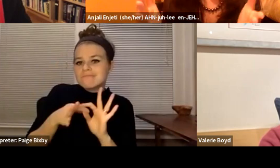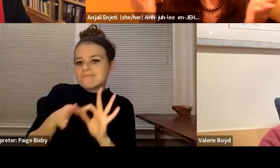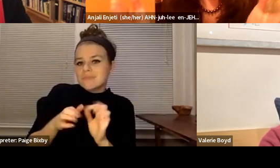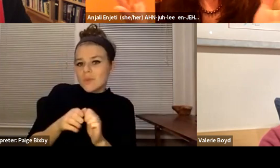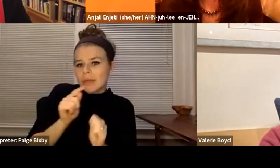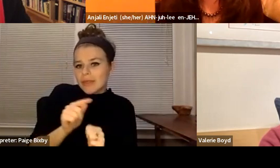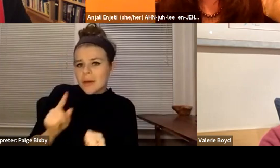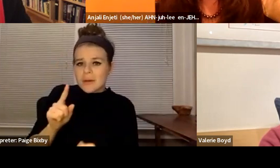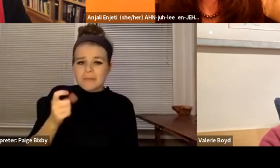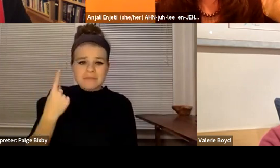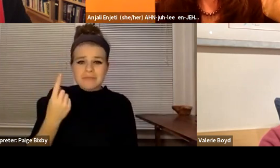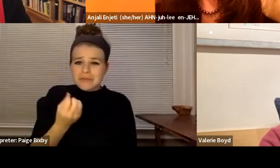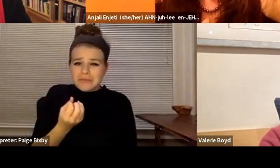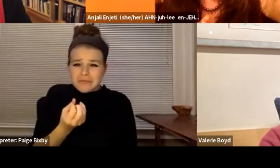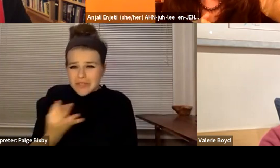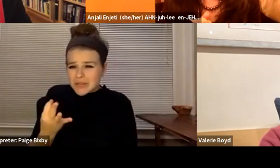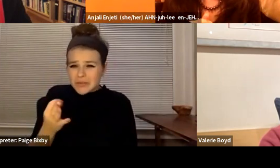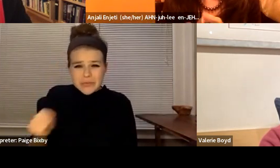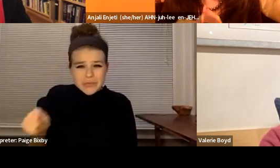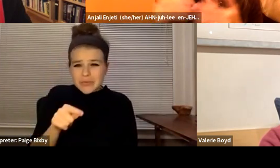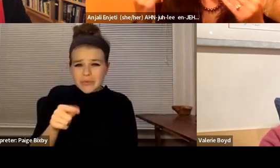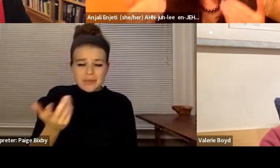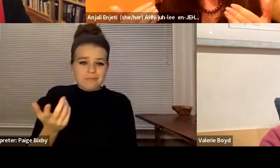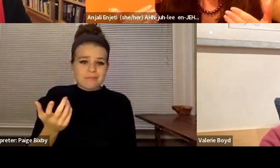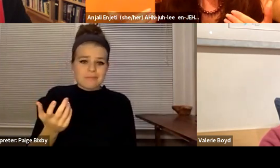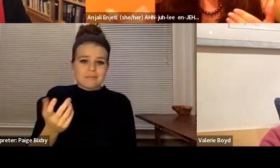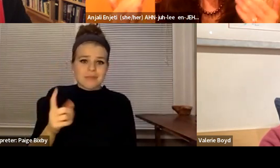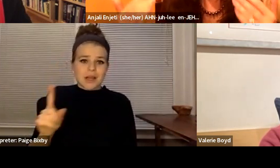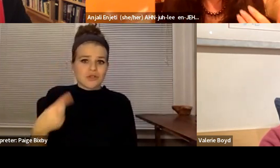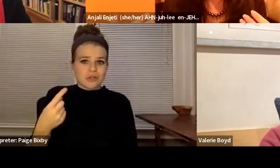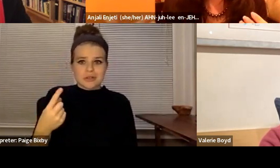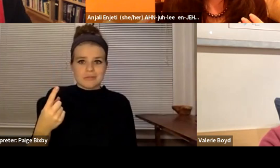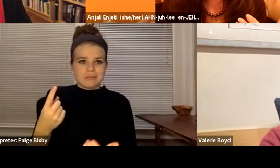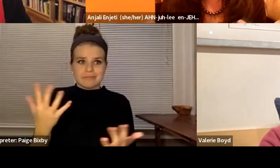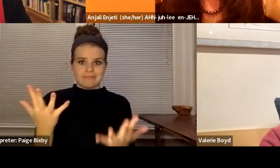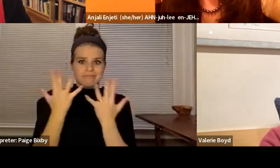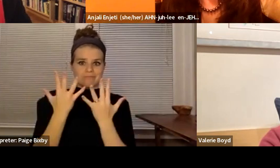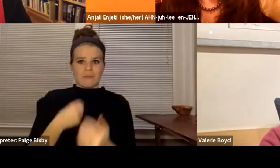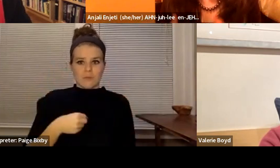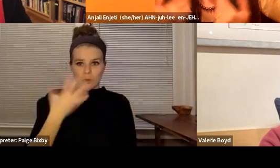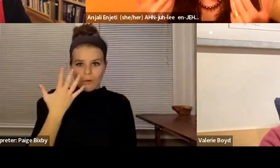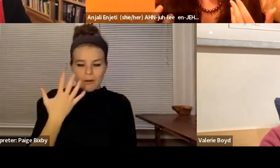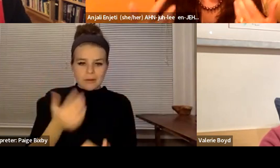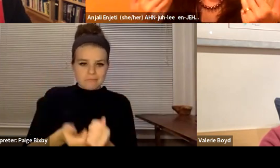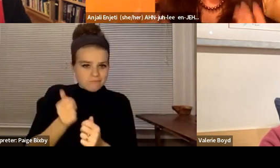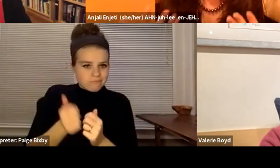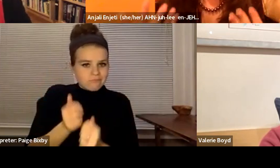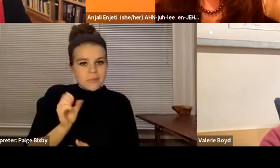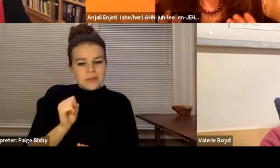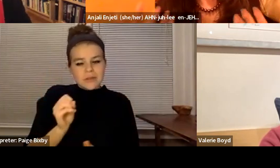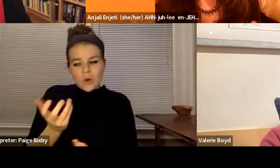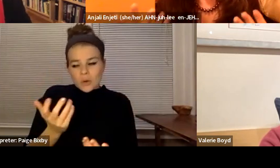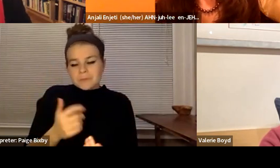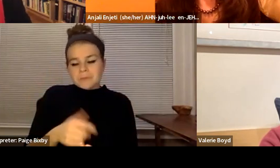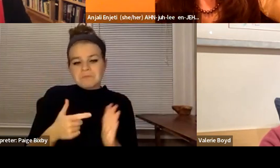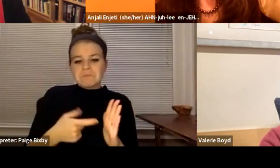just were so few people that I was just saturated in whiteness. So it took me